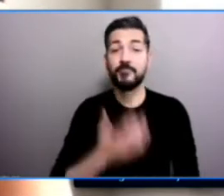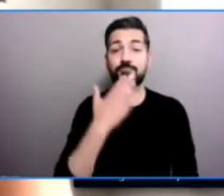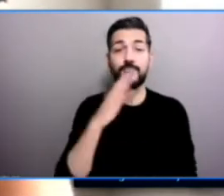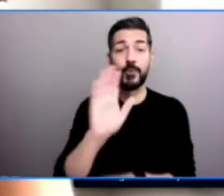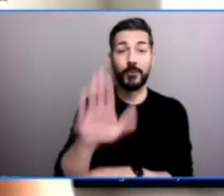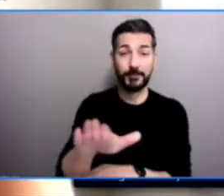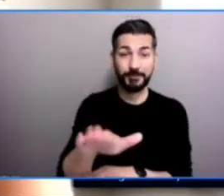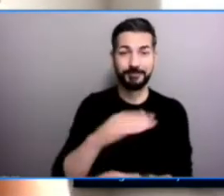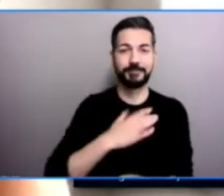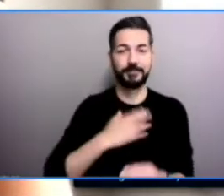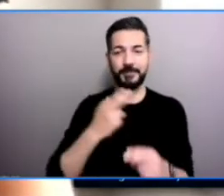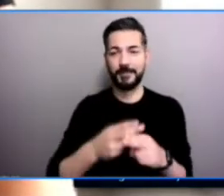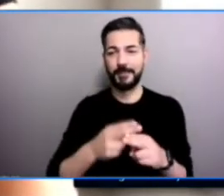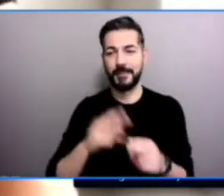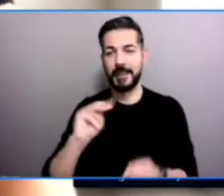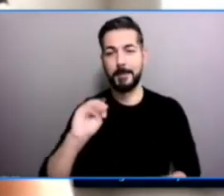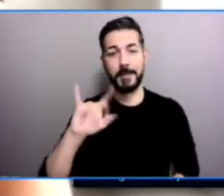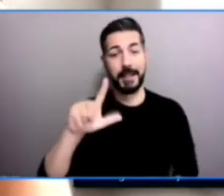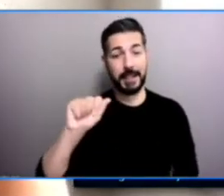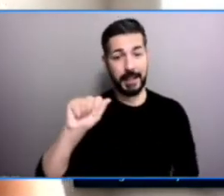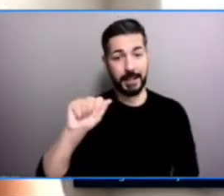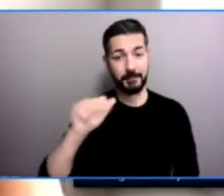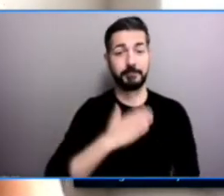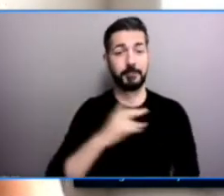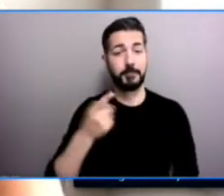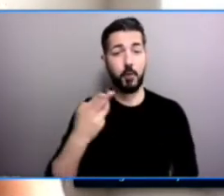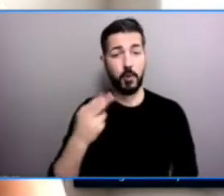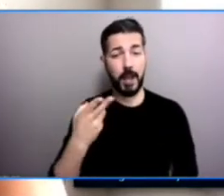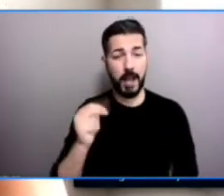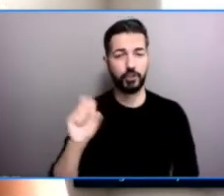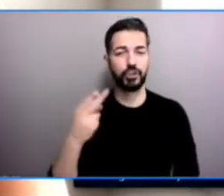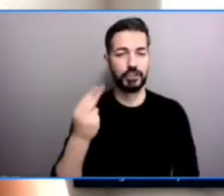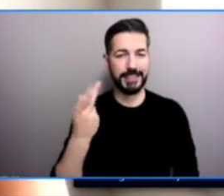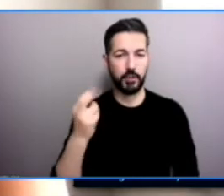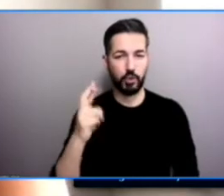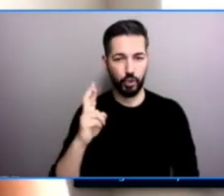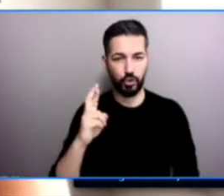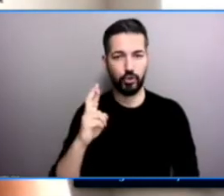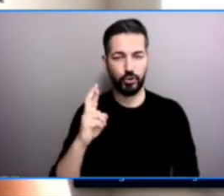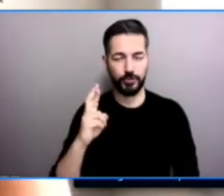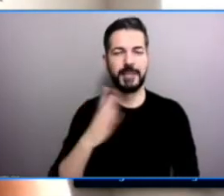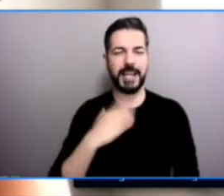us not rely on our politicians. Thank you.